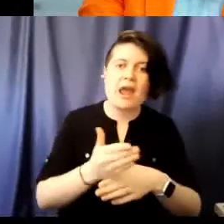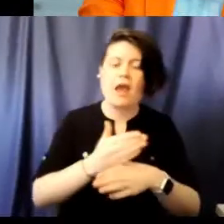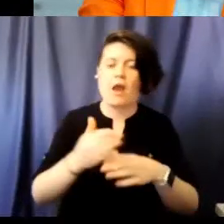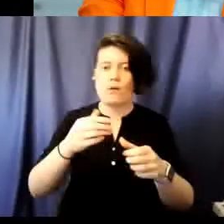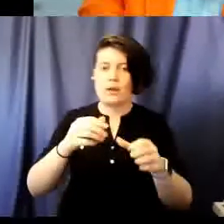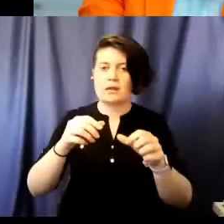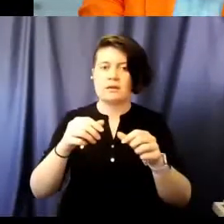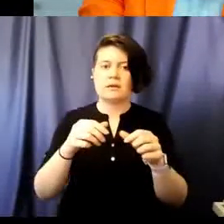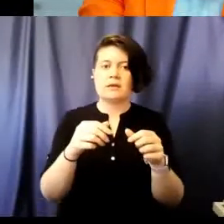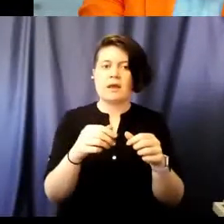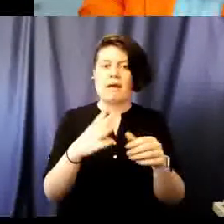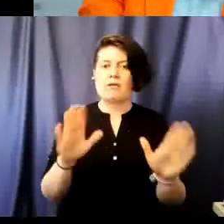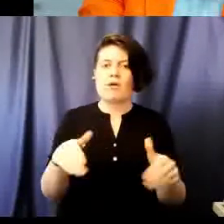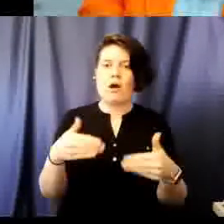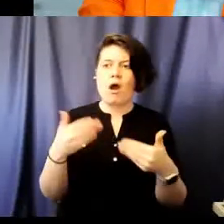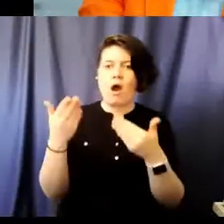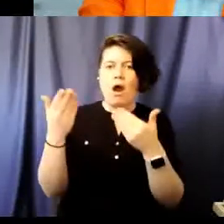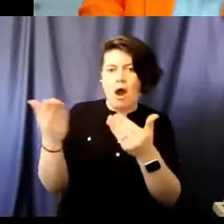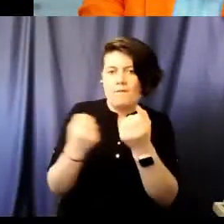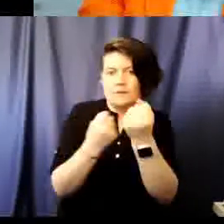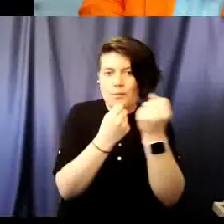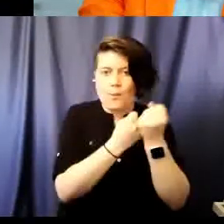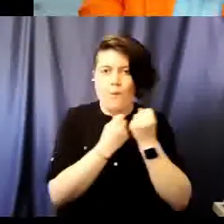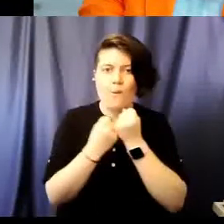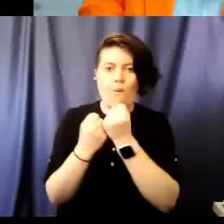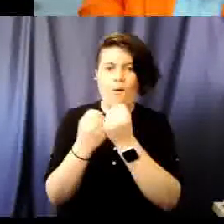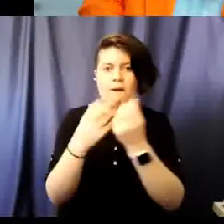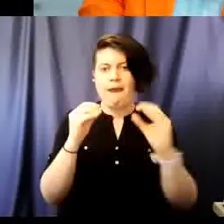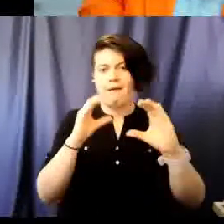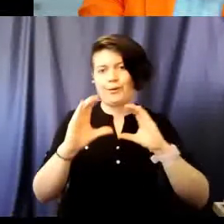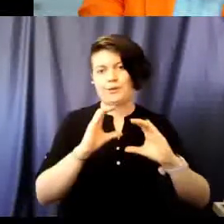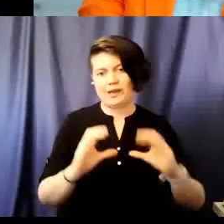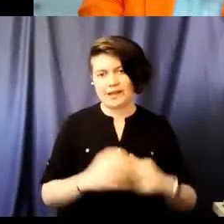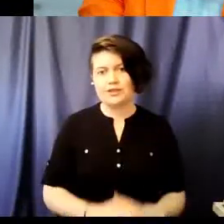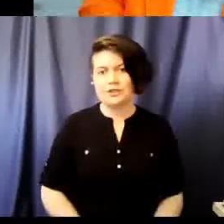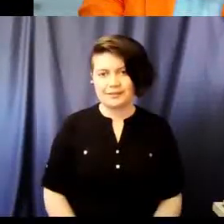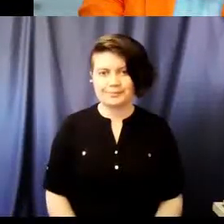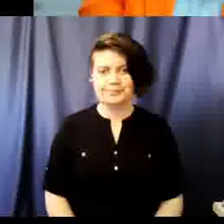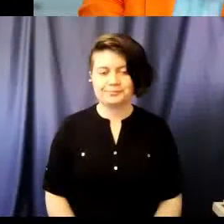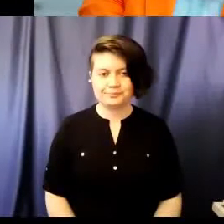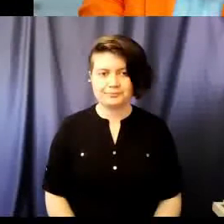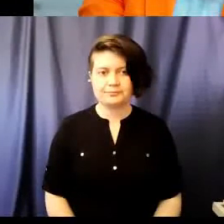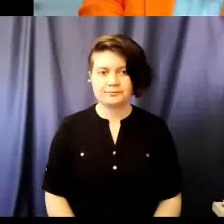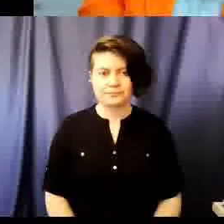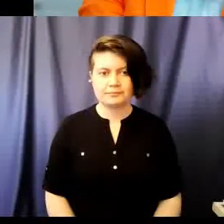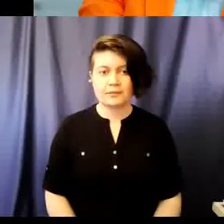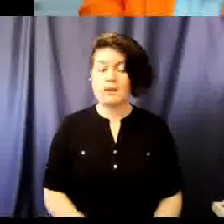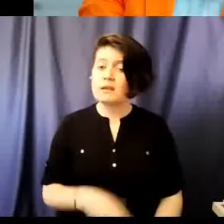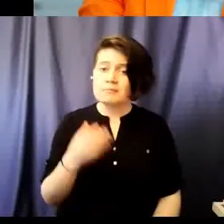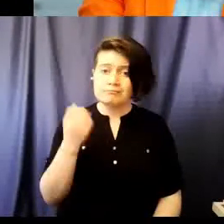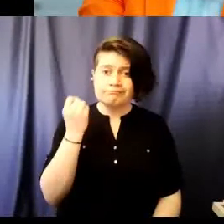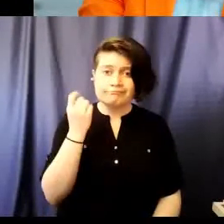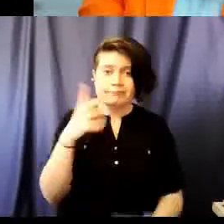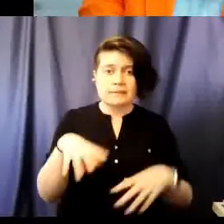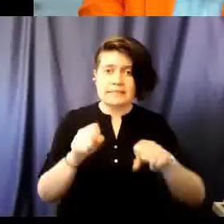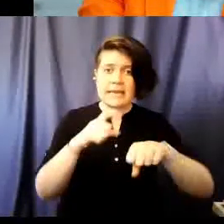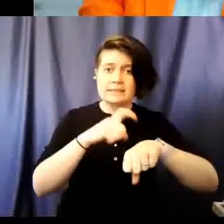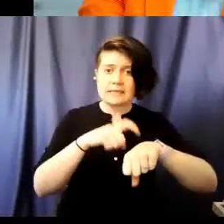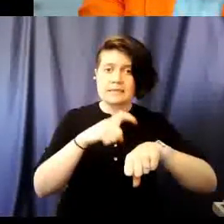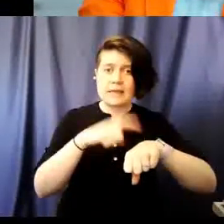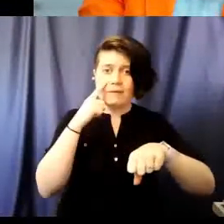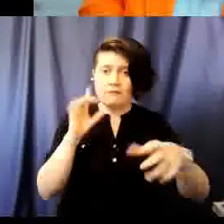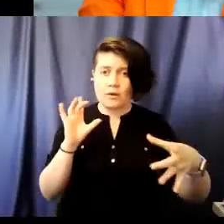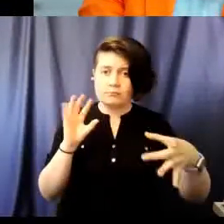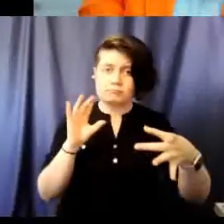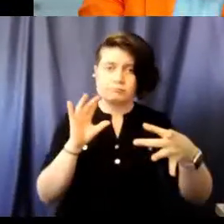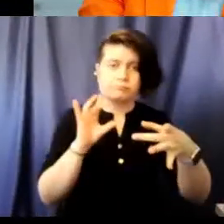other, and offering support and communicating. This may take time to do, and facilitators have to